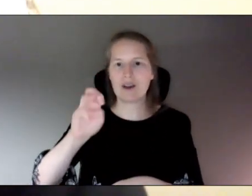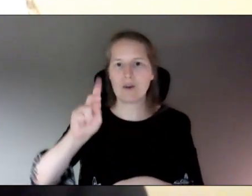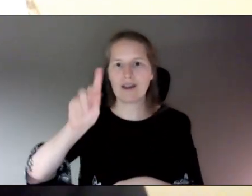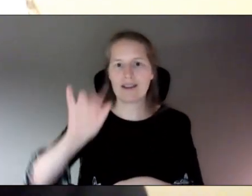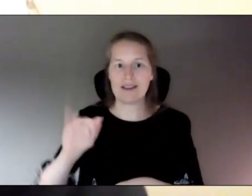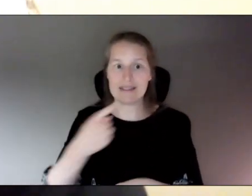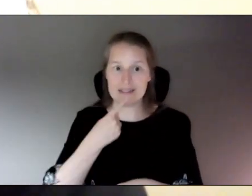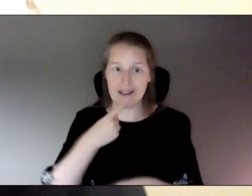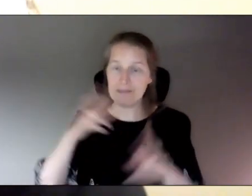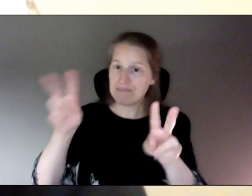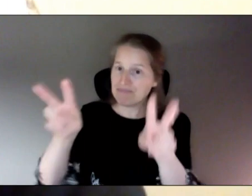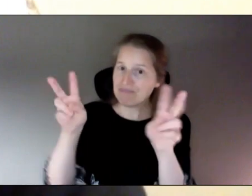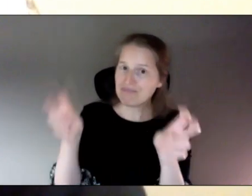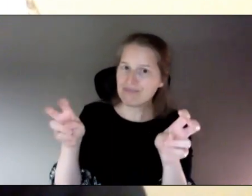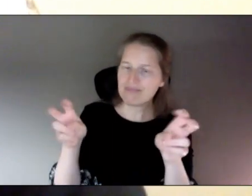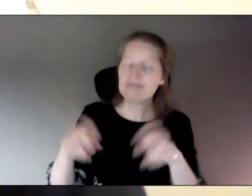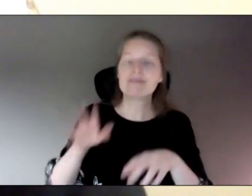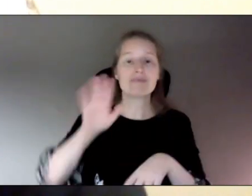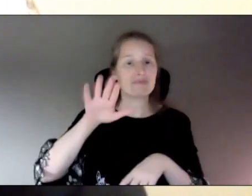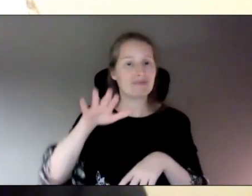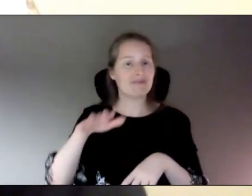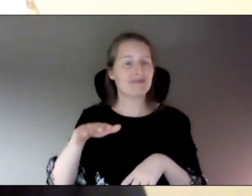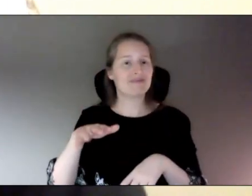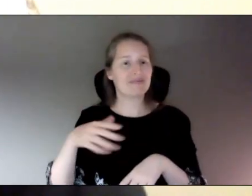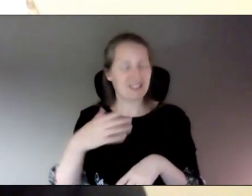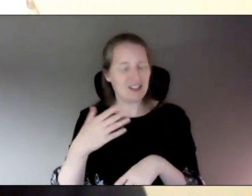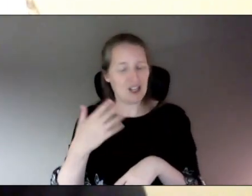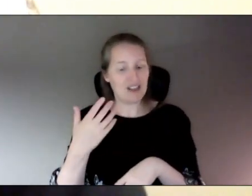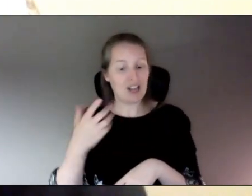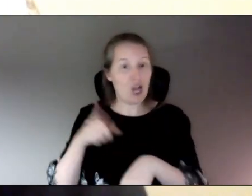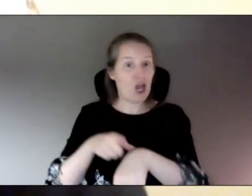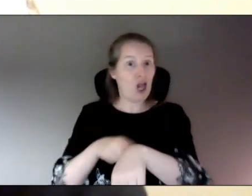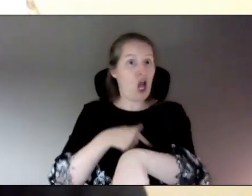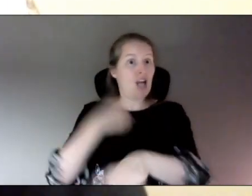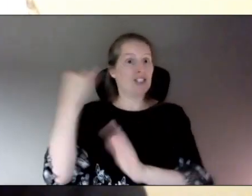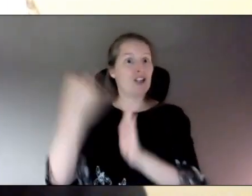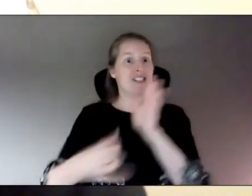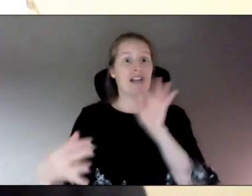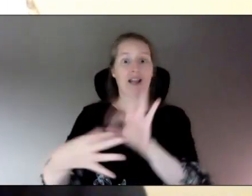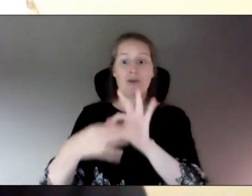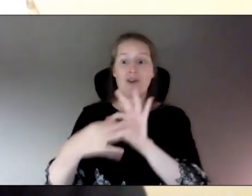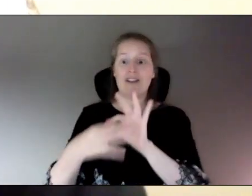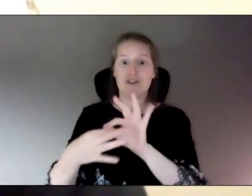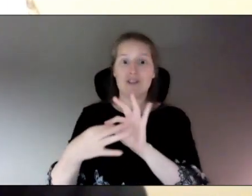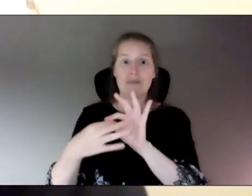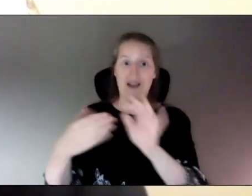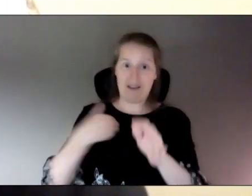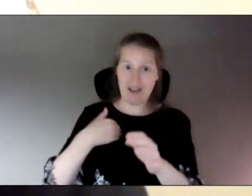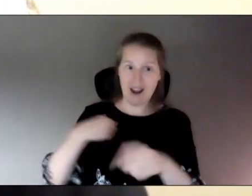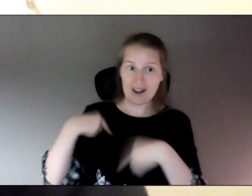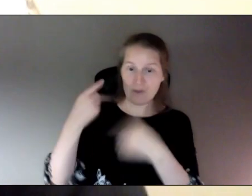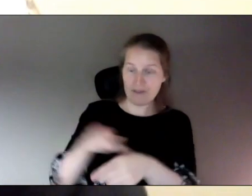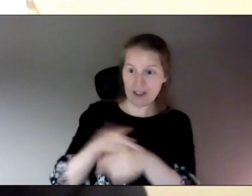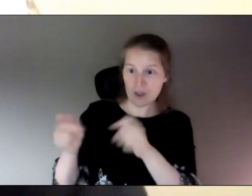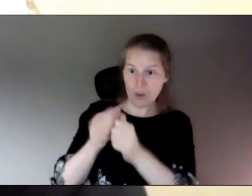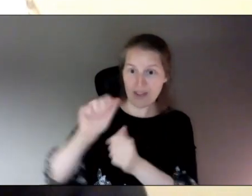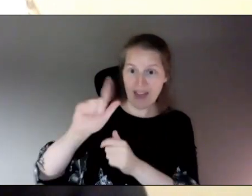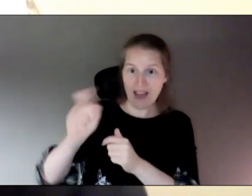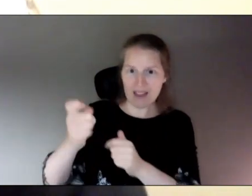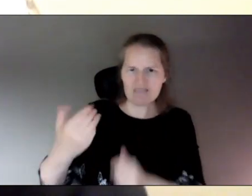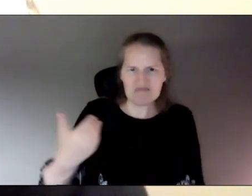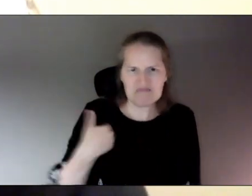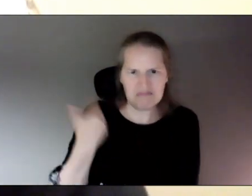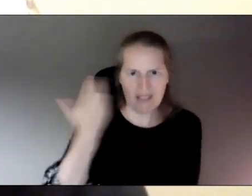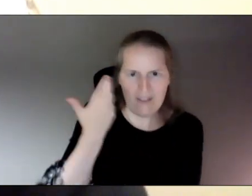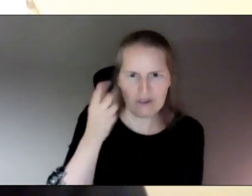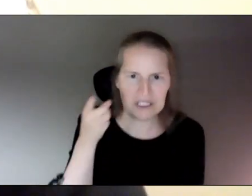wrote, there is a reason that the longest artistic collaboration or collaborative relationship I've had as a professional is the